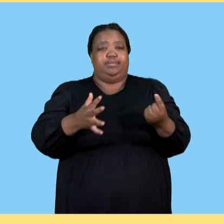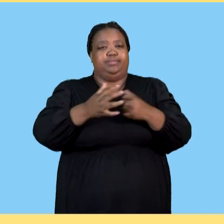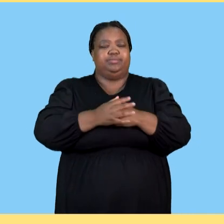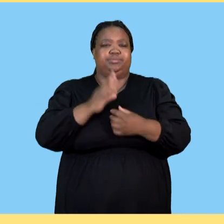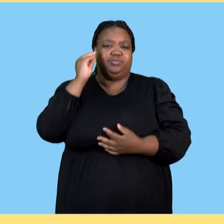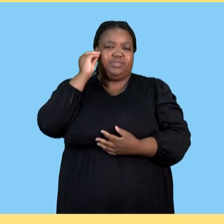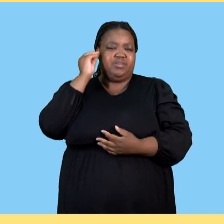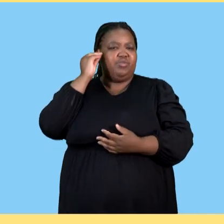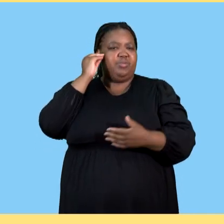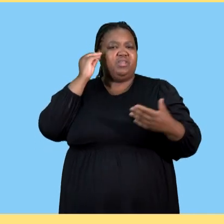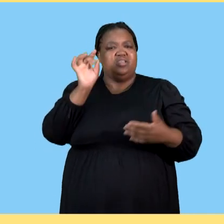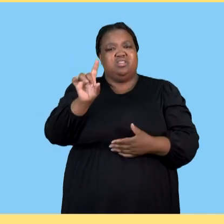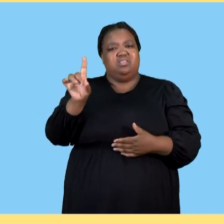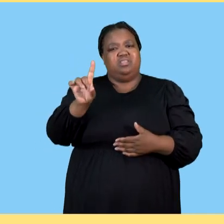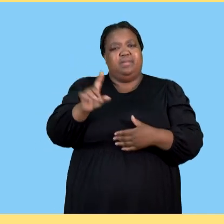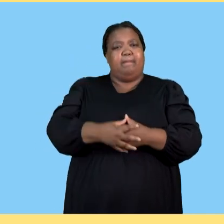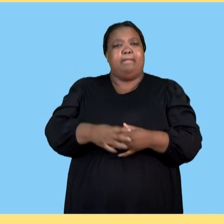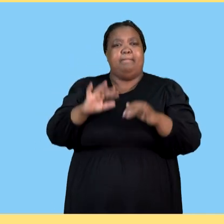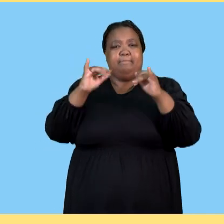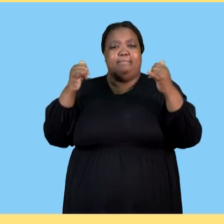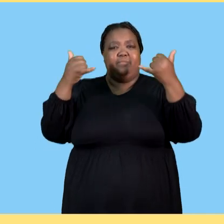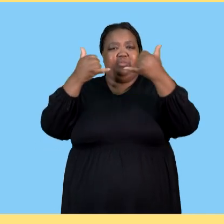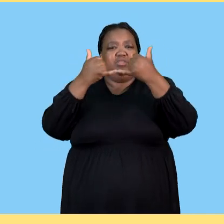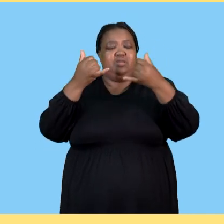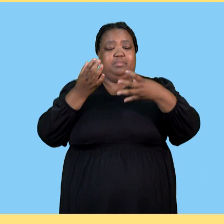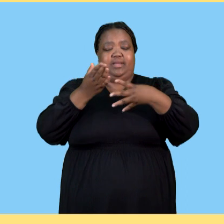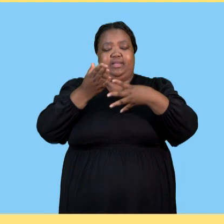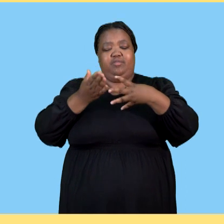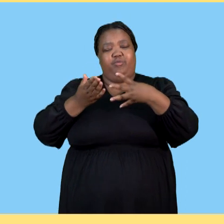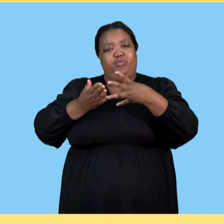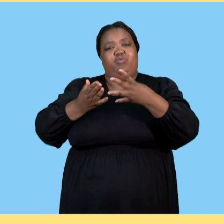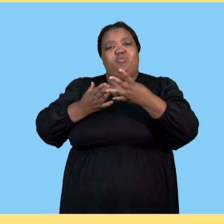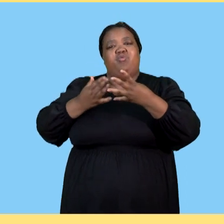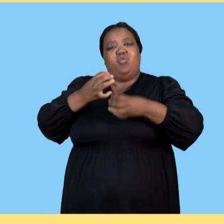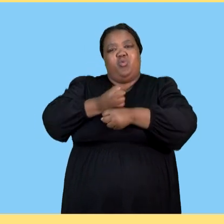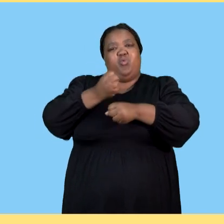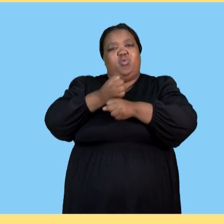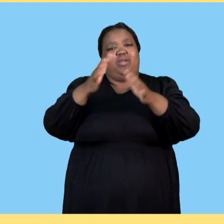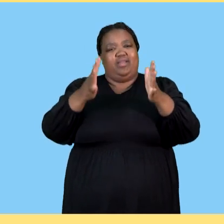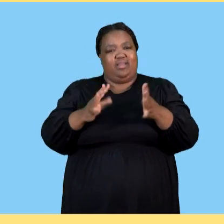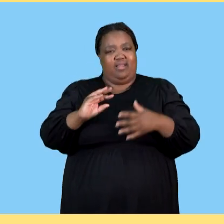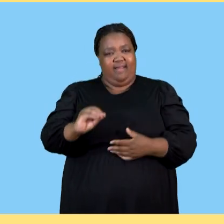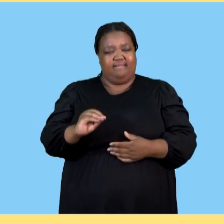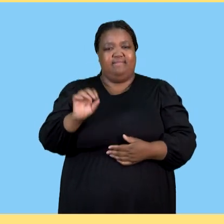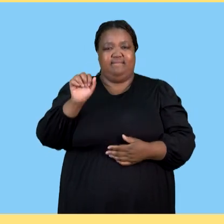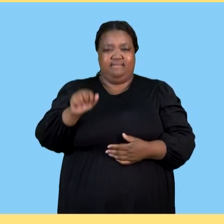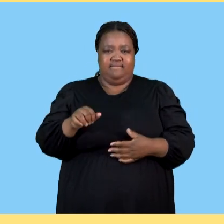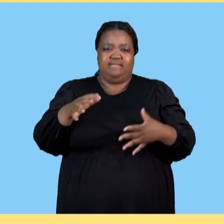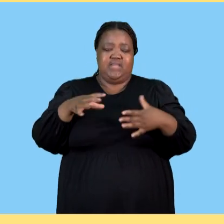The information reads, the company has 4 workers that work on making the